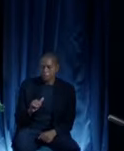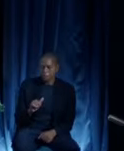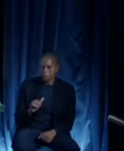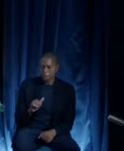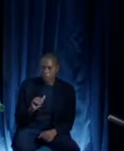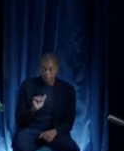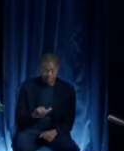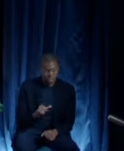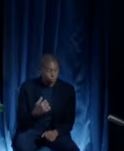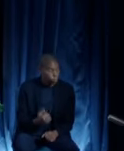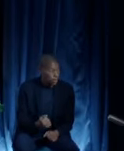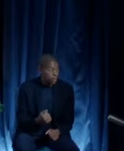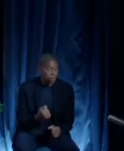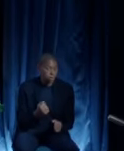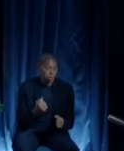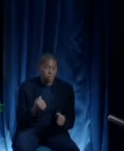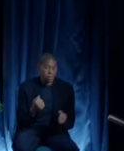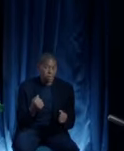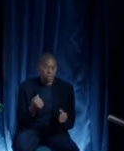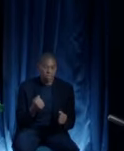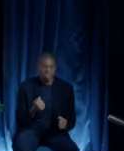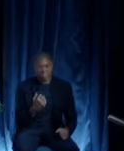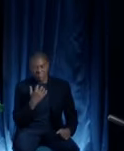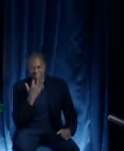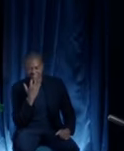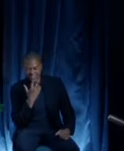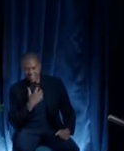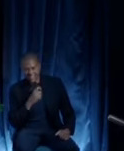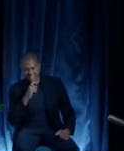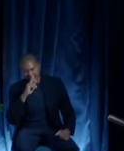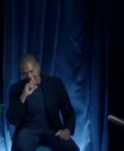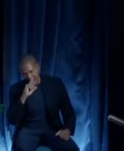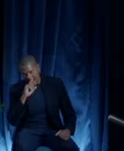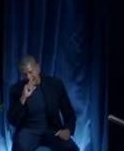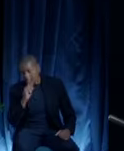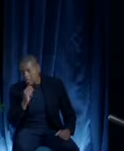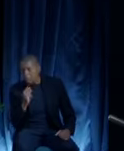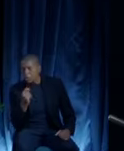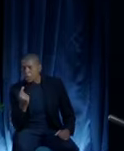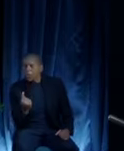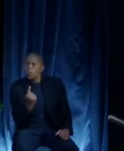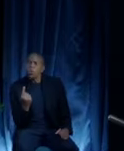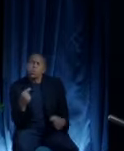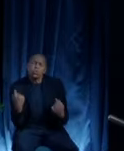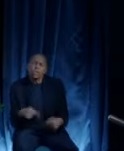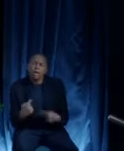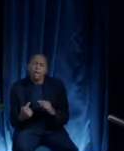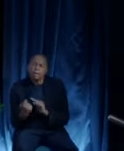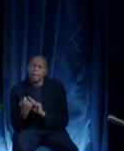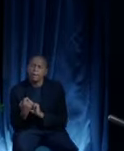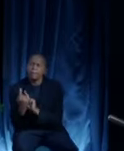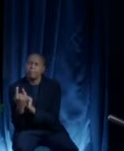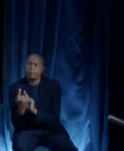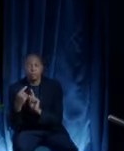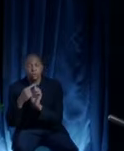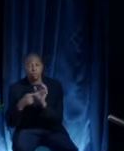You have this kind of resentment about the those who are in proximity to the king, because if we're talking about a court,